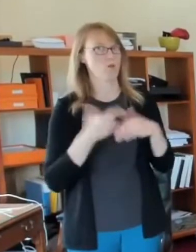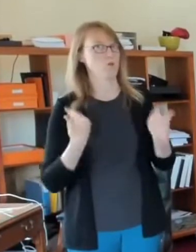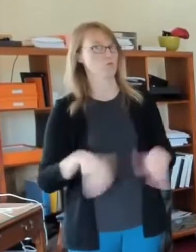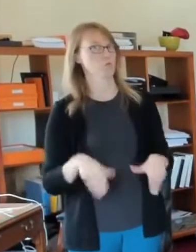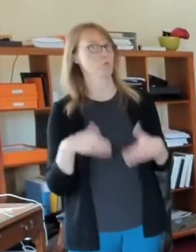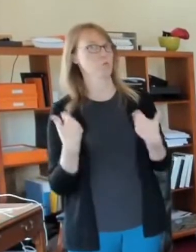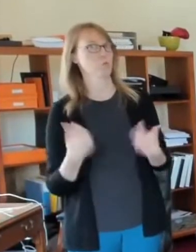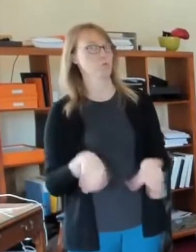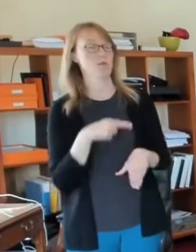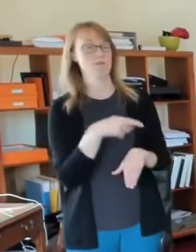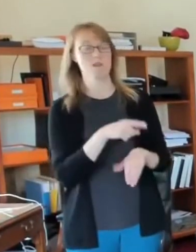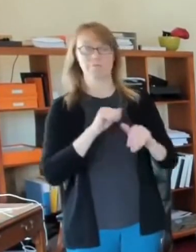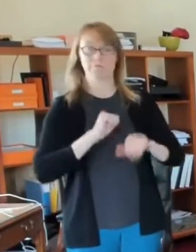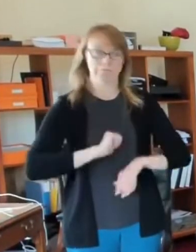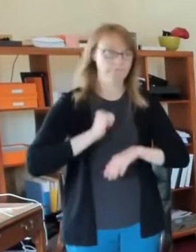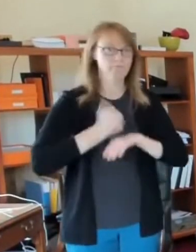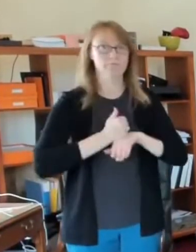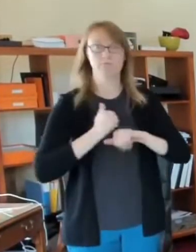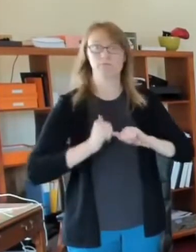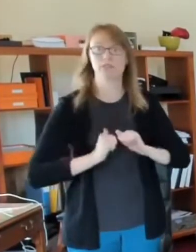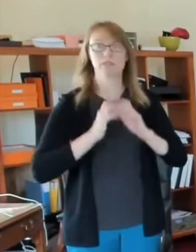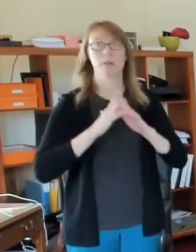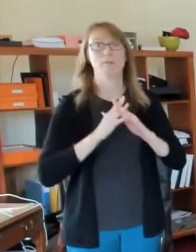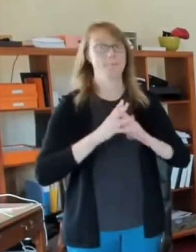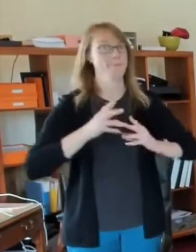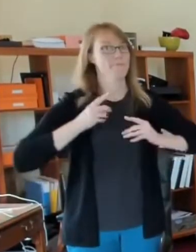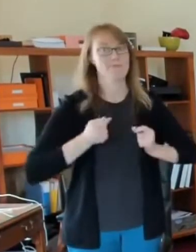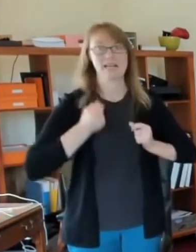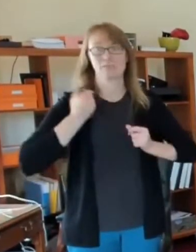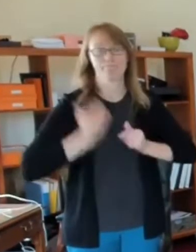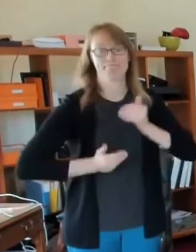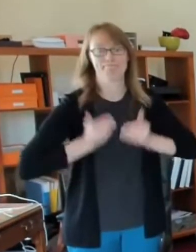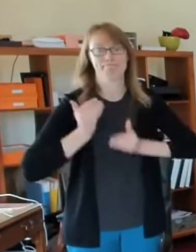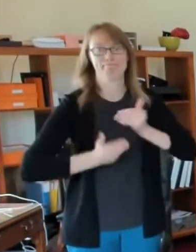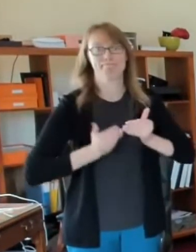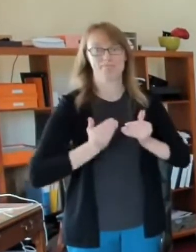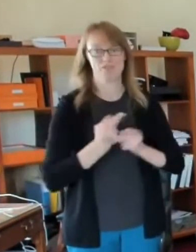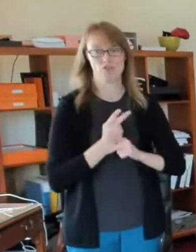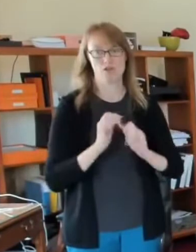under pretty quick conditions.